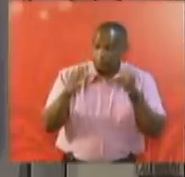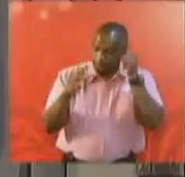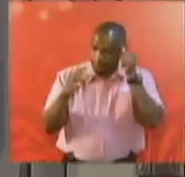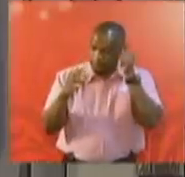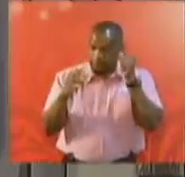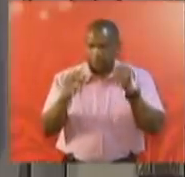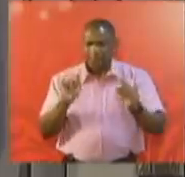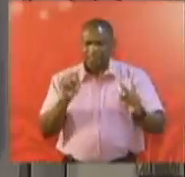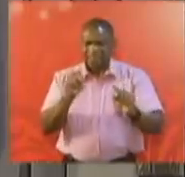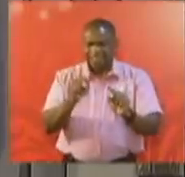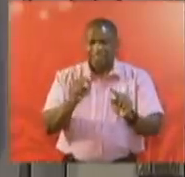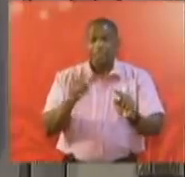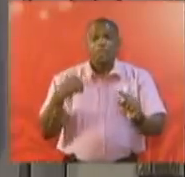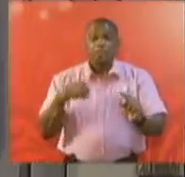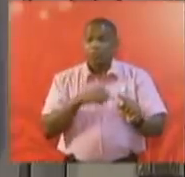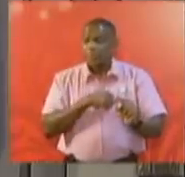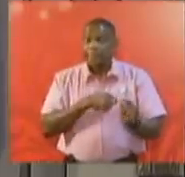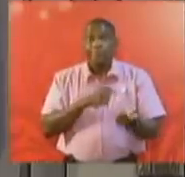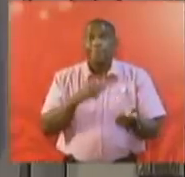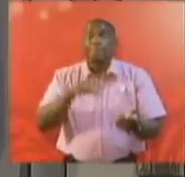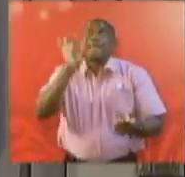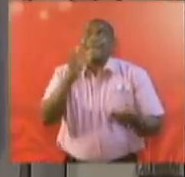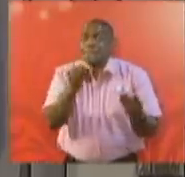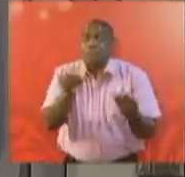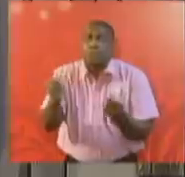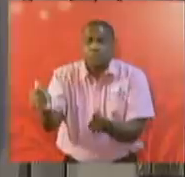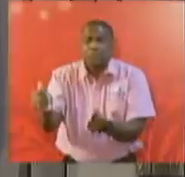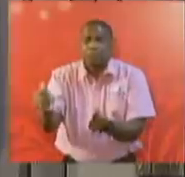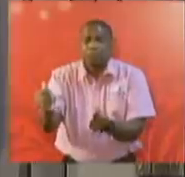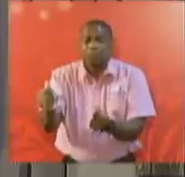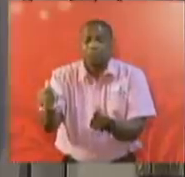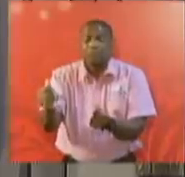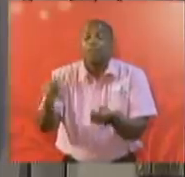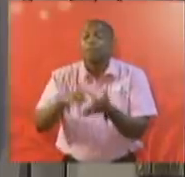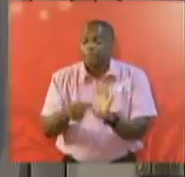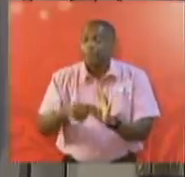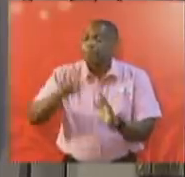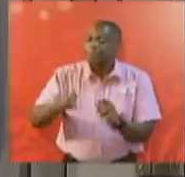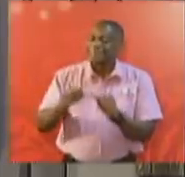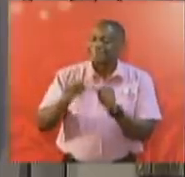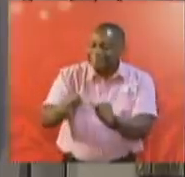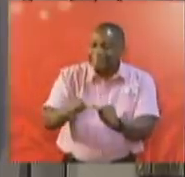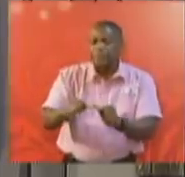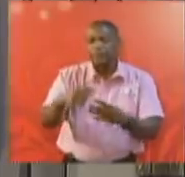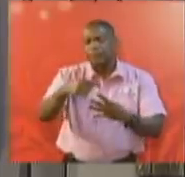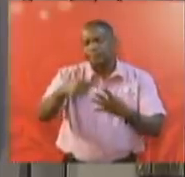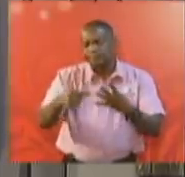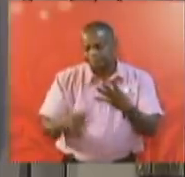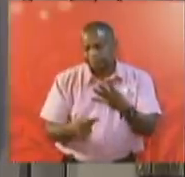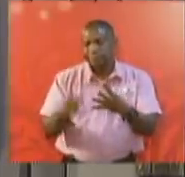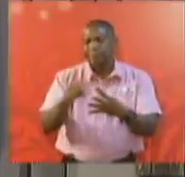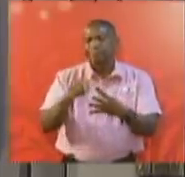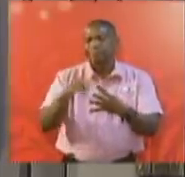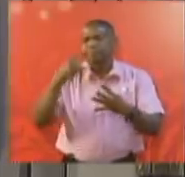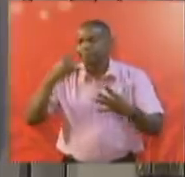that we do have are the public health measures. Wearing your mask, physical distancing, stay home